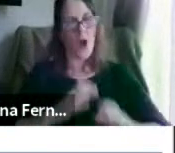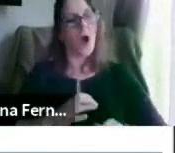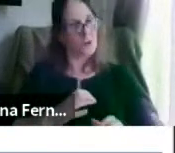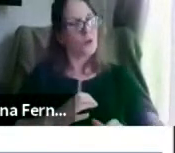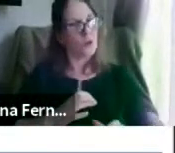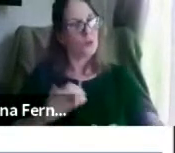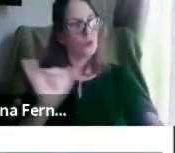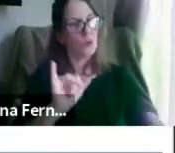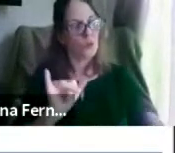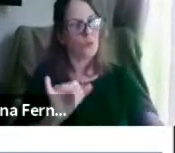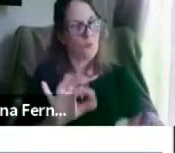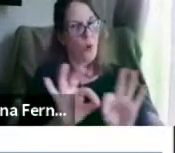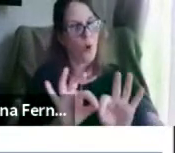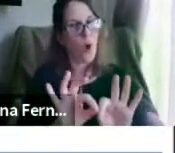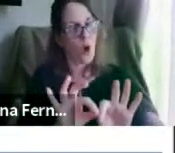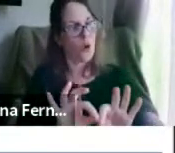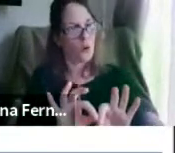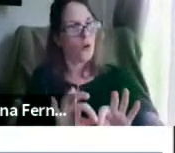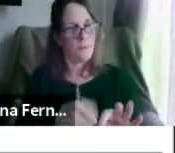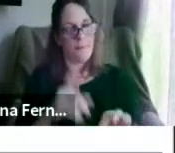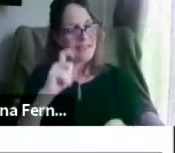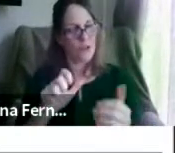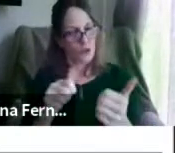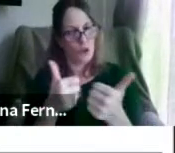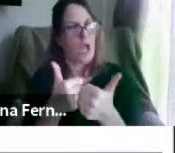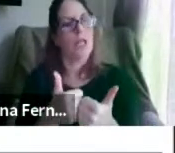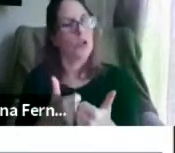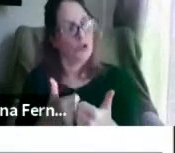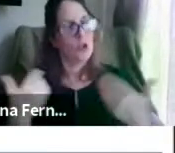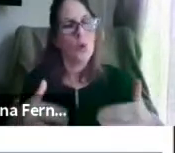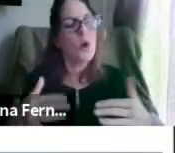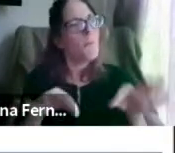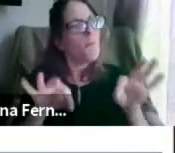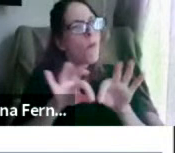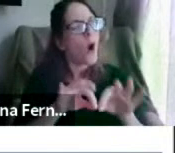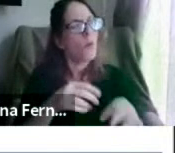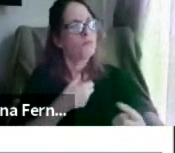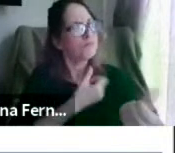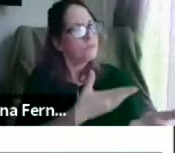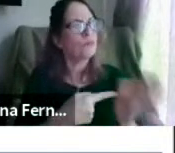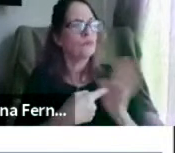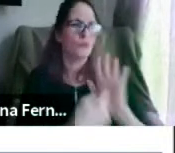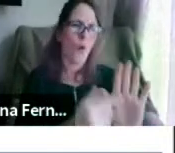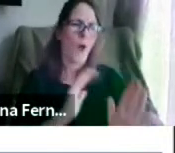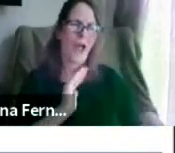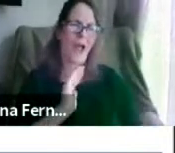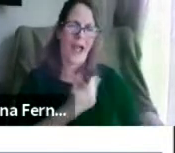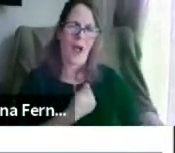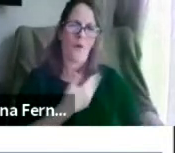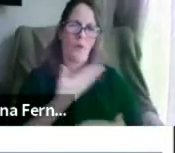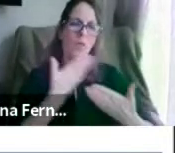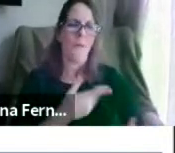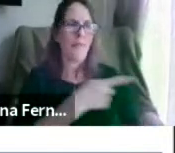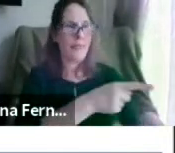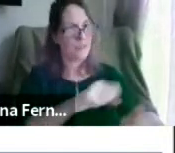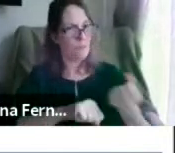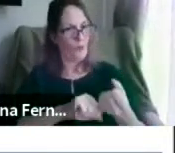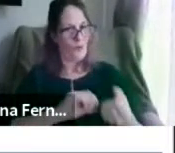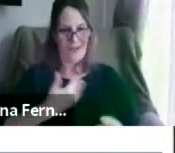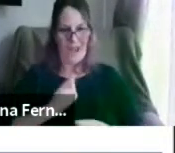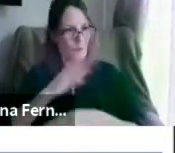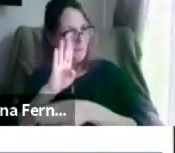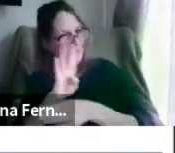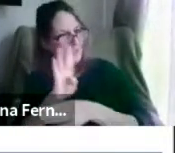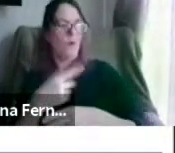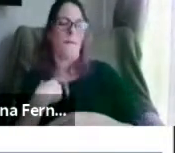as everybody says right now, and it is so true. So it's important that we express gratitude for our guests because they're out here supporting our businesses,